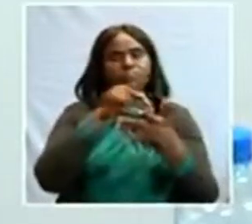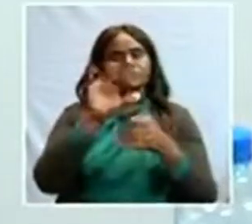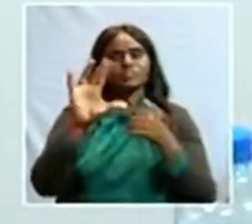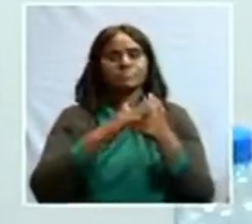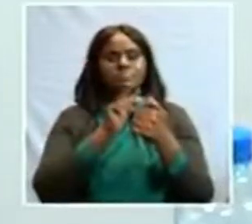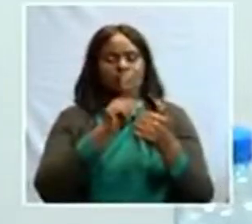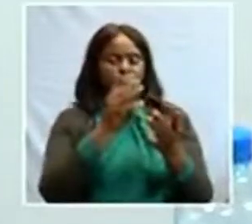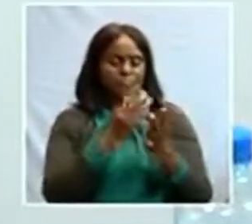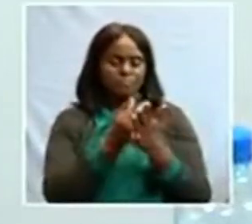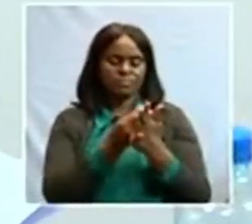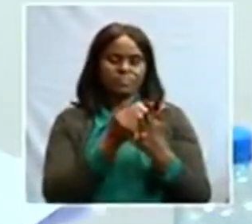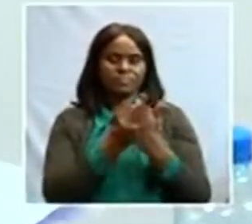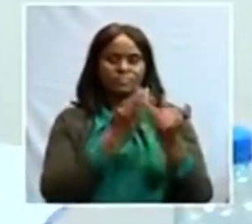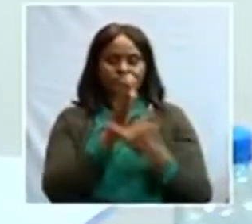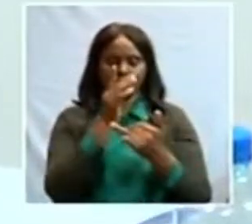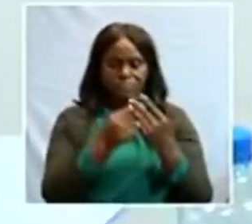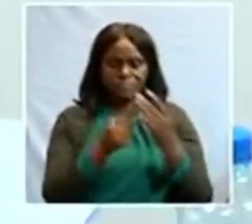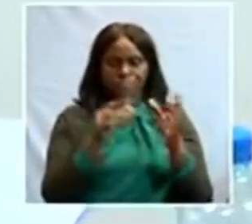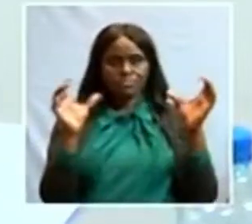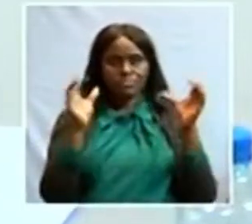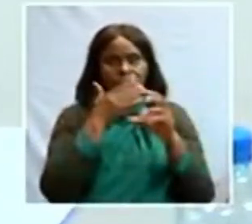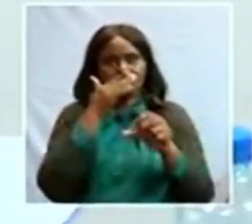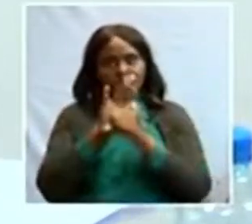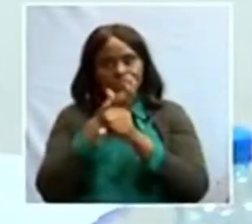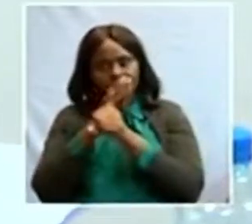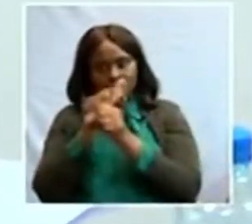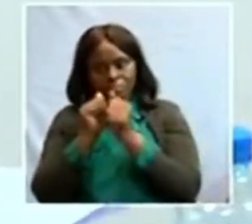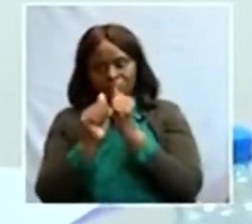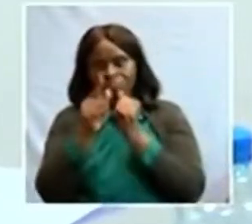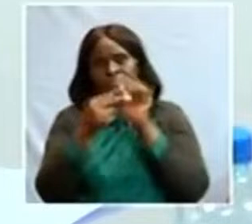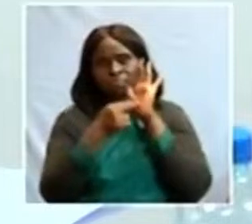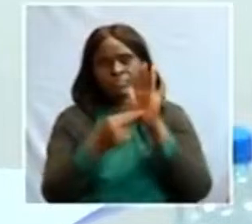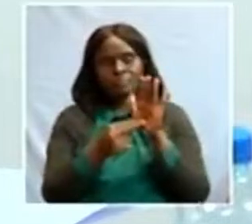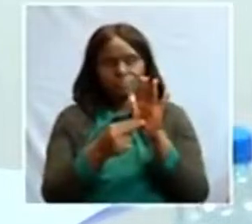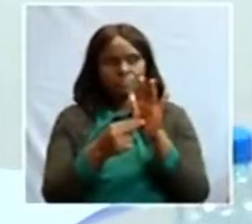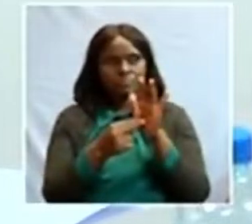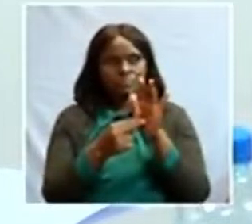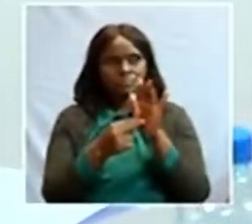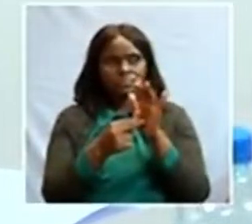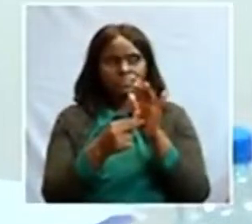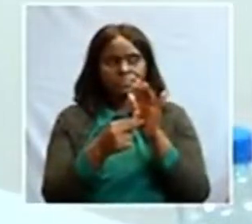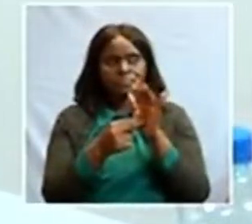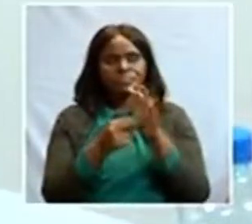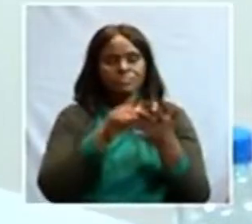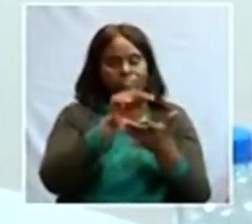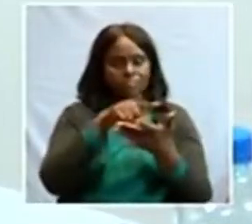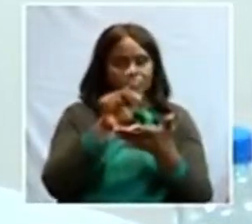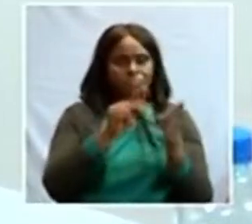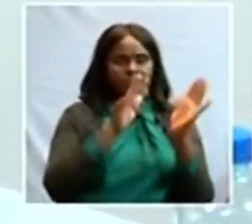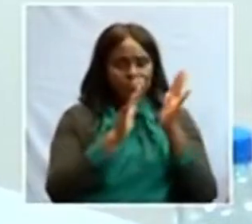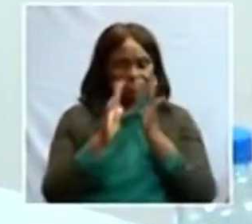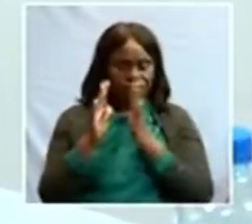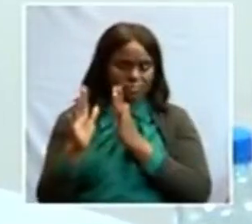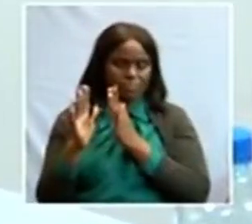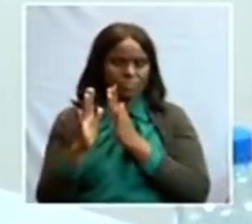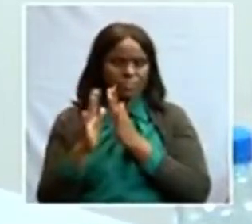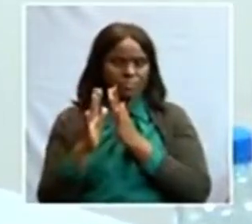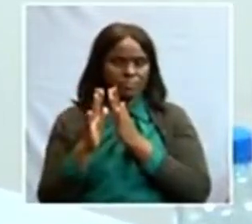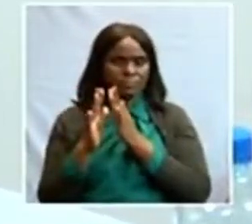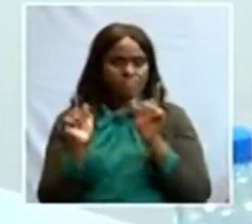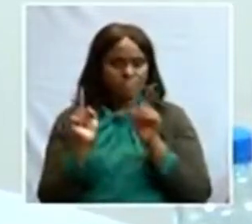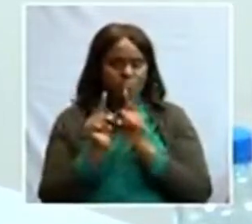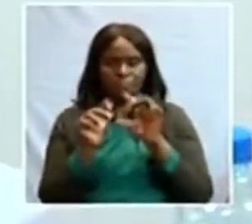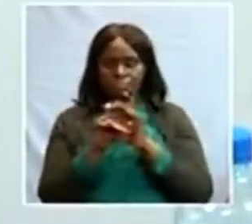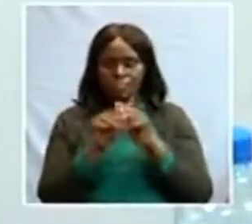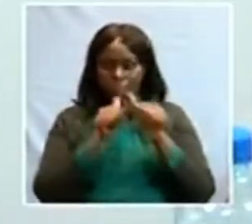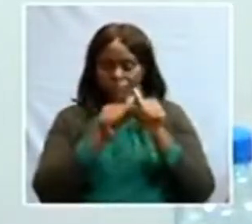funds through the commitment which you are showing us a payment plan. And in